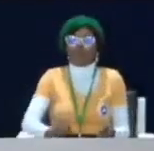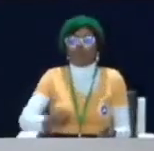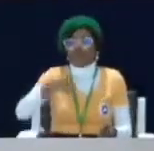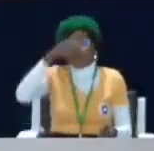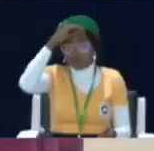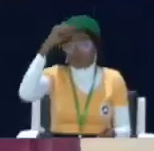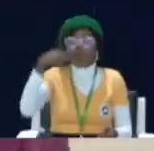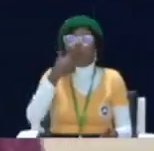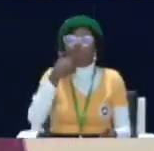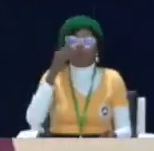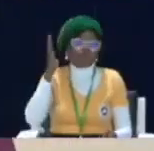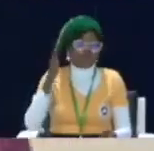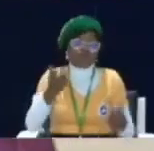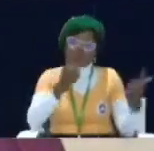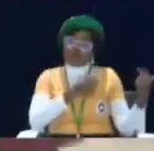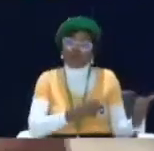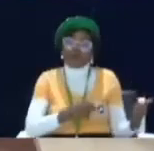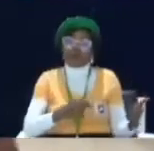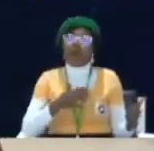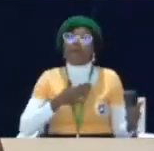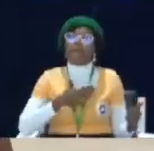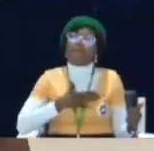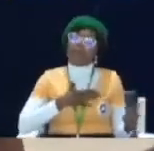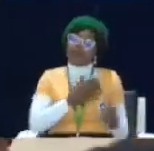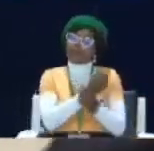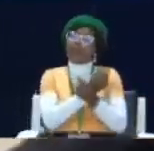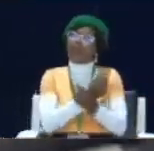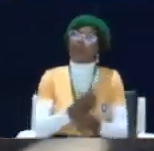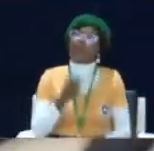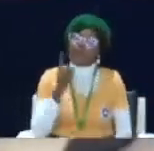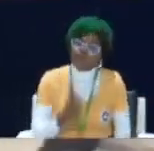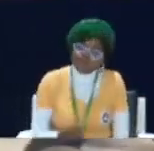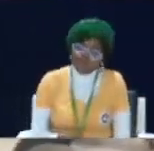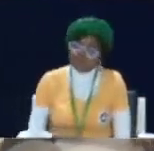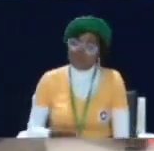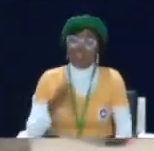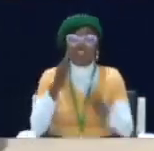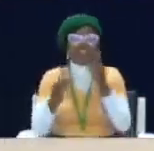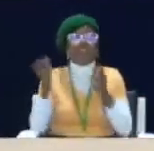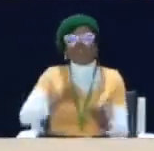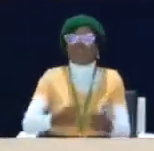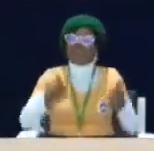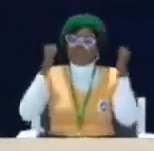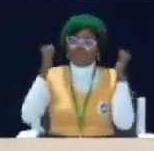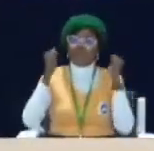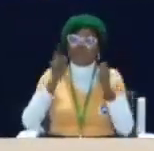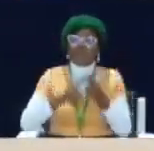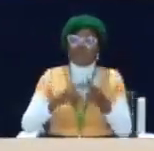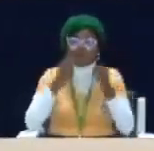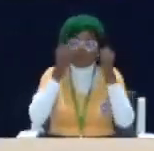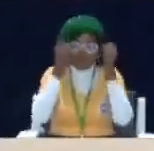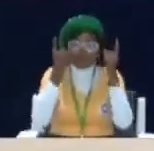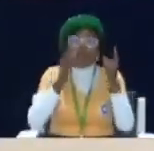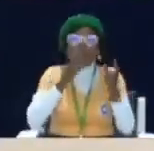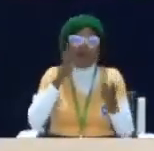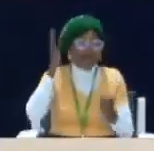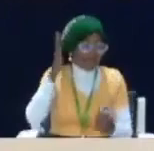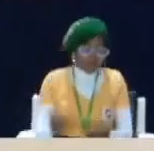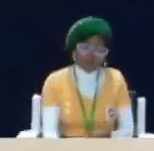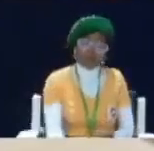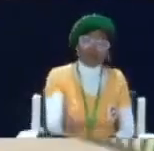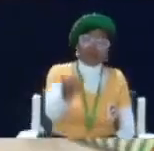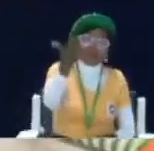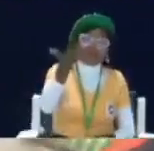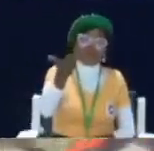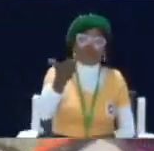light. And you're there. If they refuse to wake, I will raise stones in their